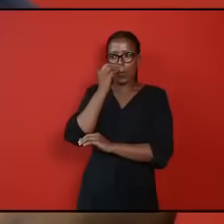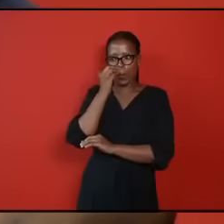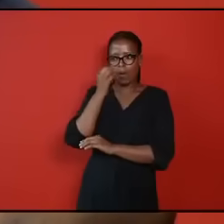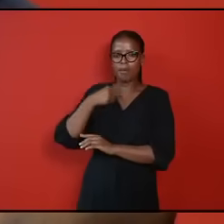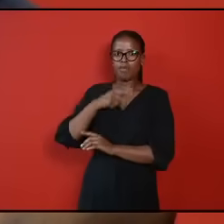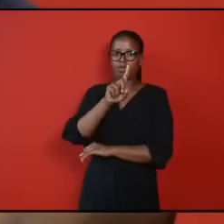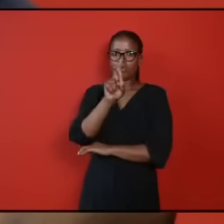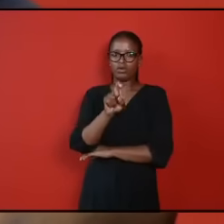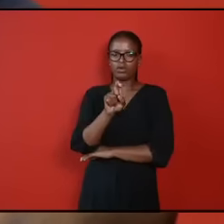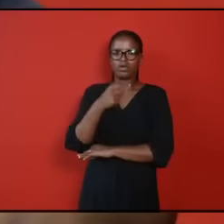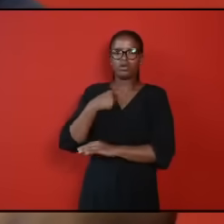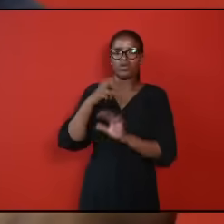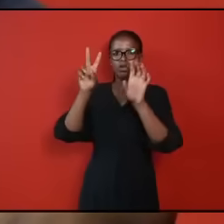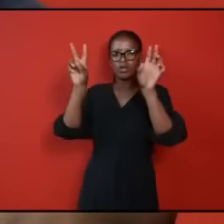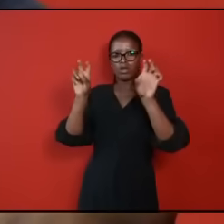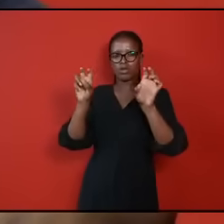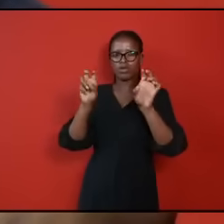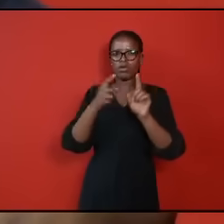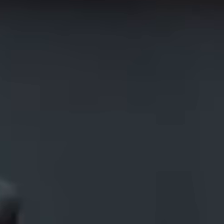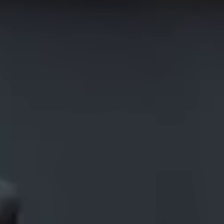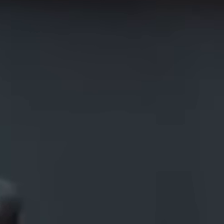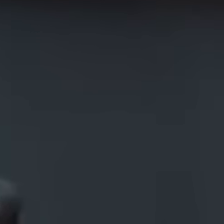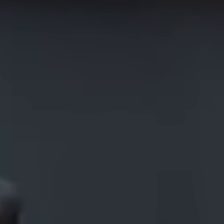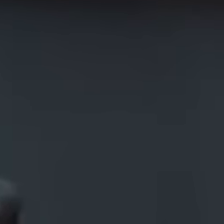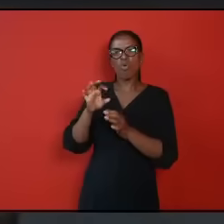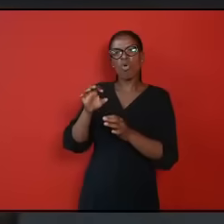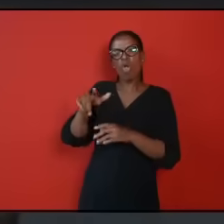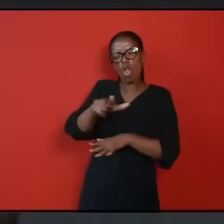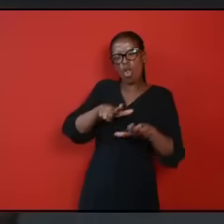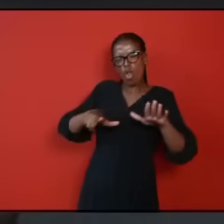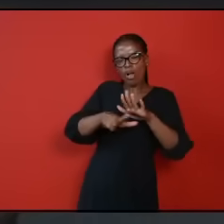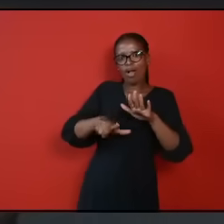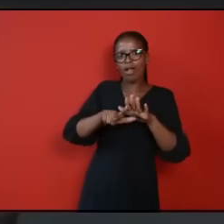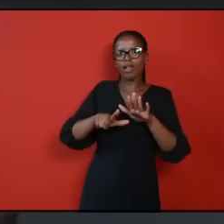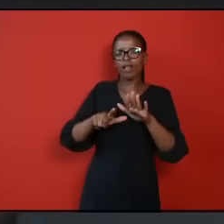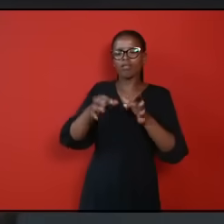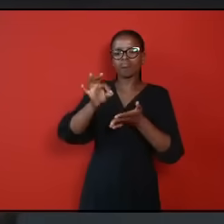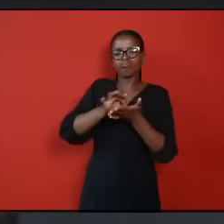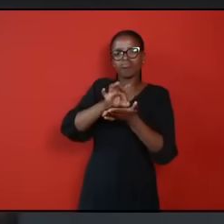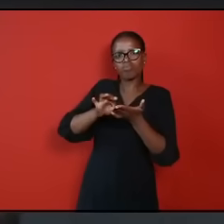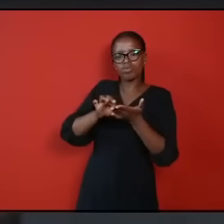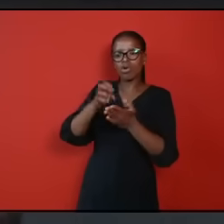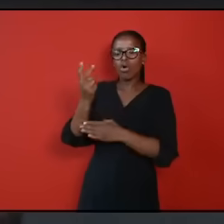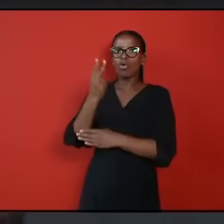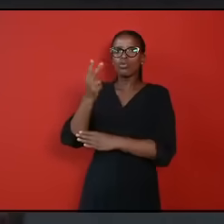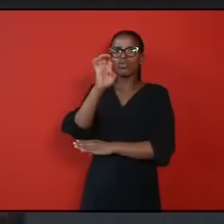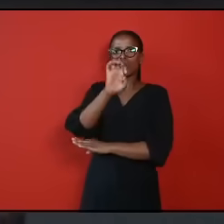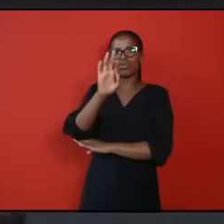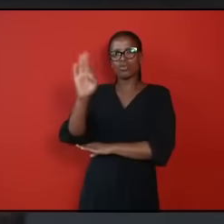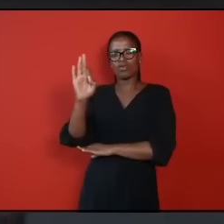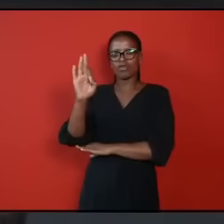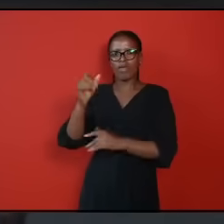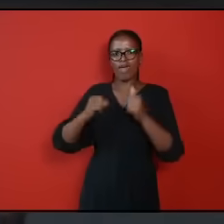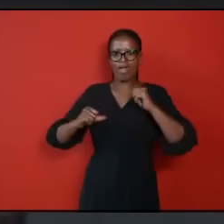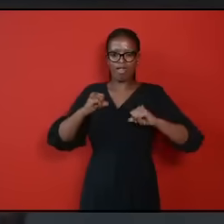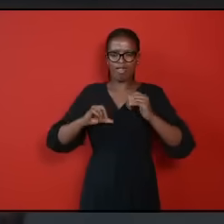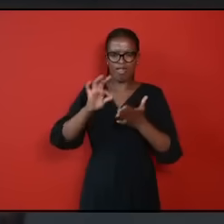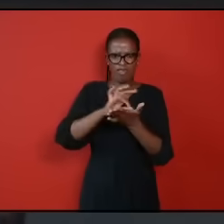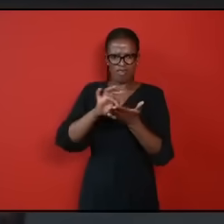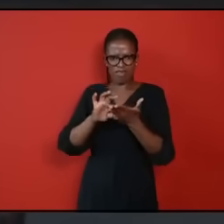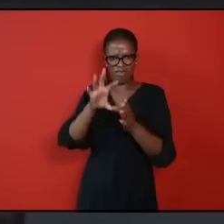is within the context of the upcoming local elections and also EFF's active role in the